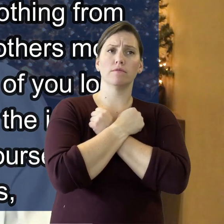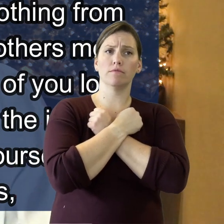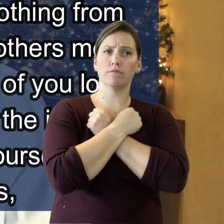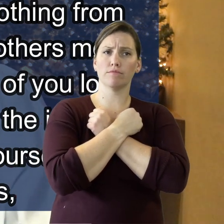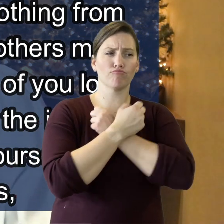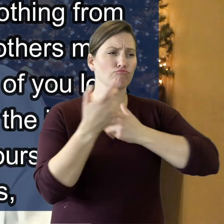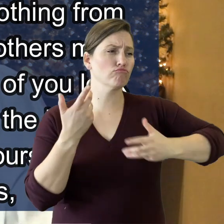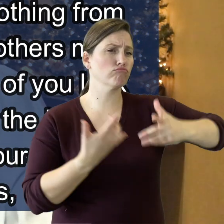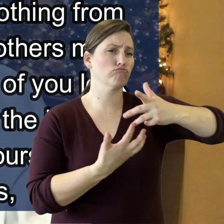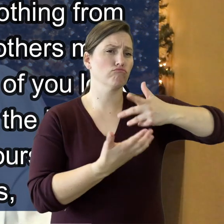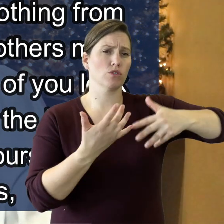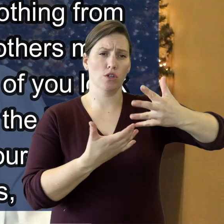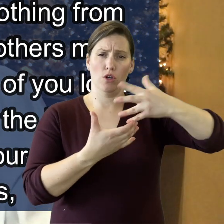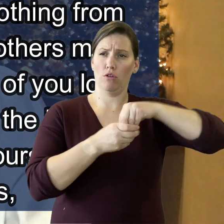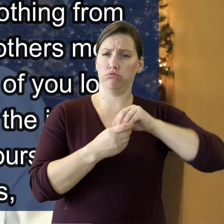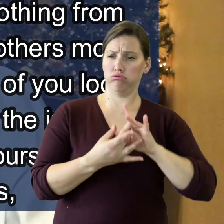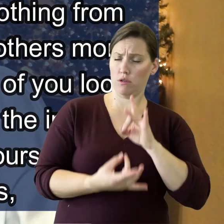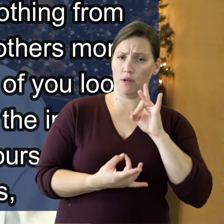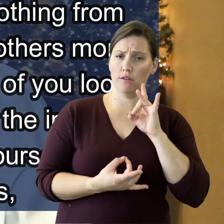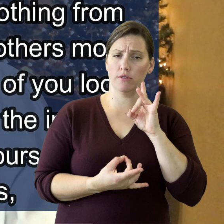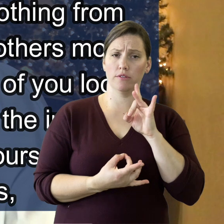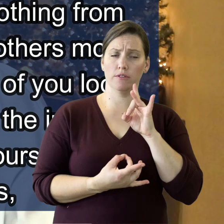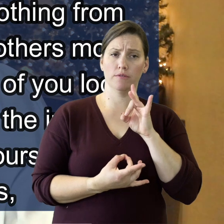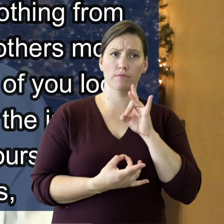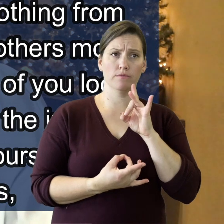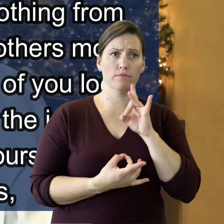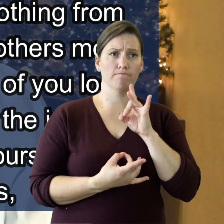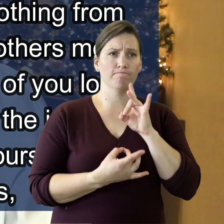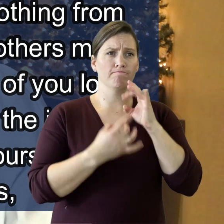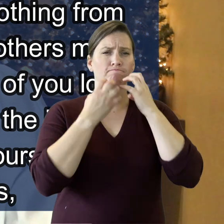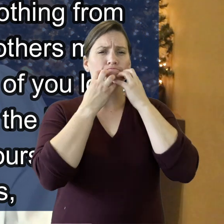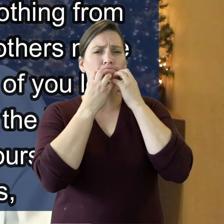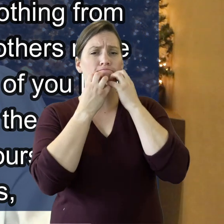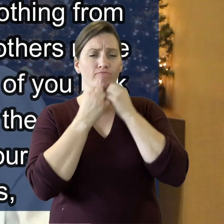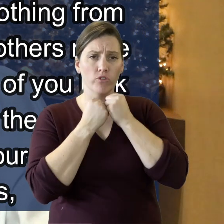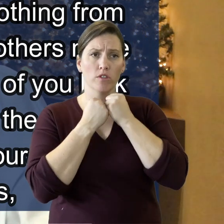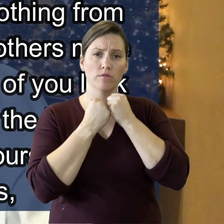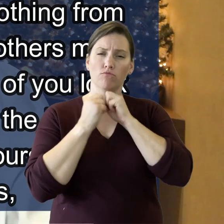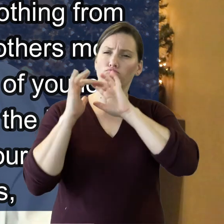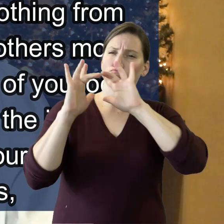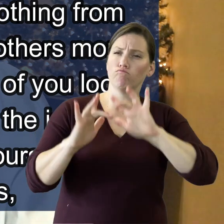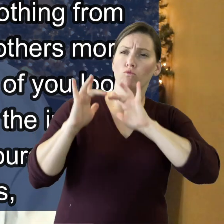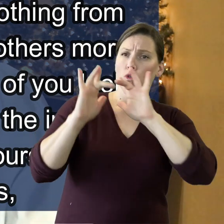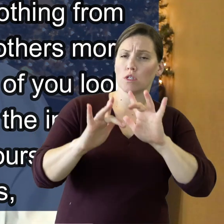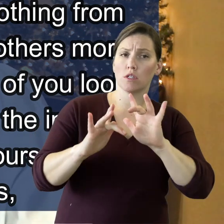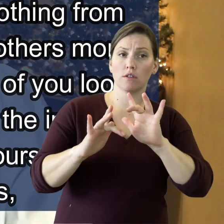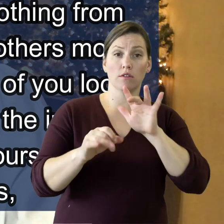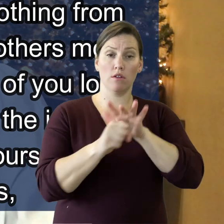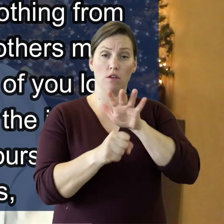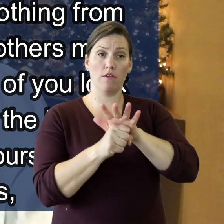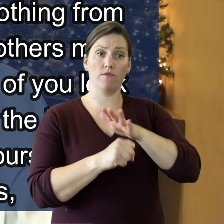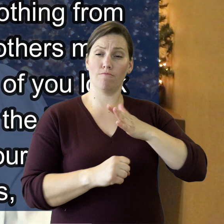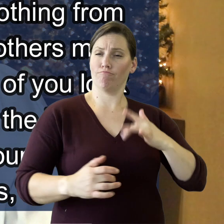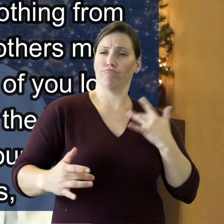any participation in the Spirit, any affection and sympathy, complete my joy